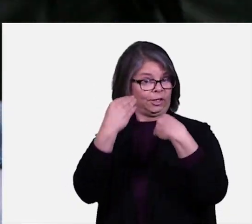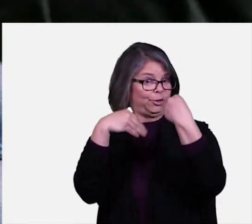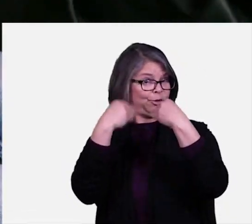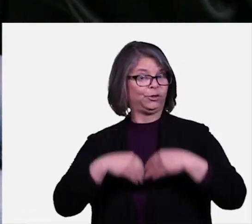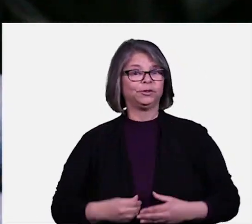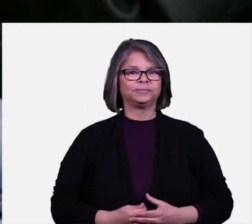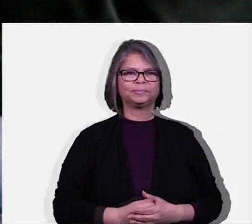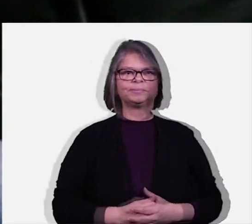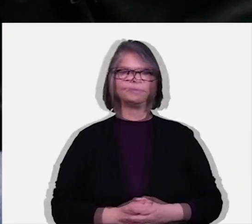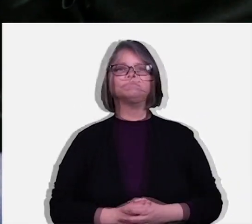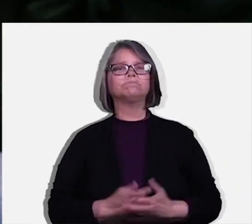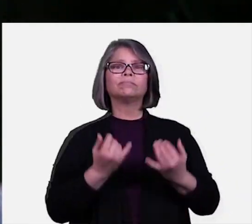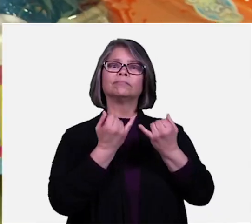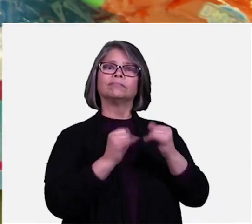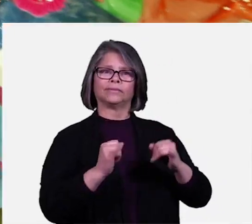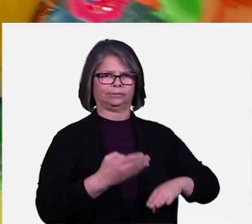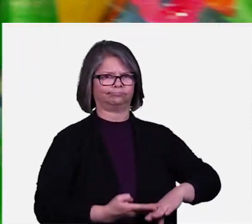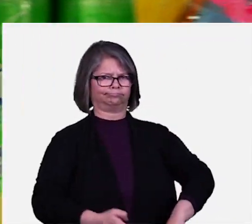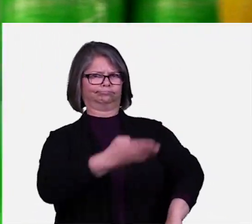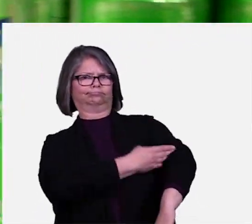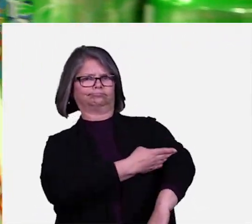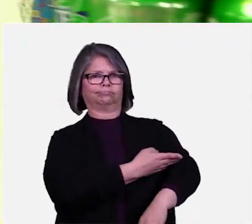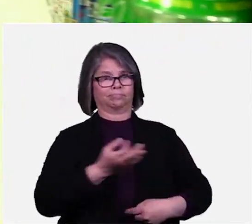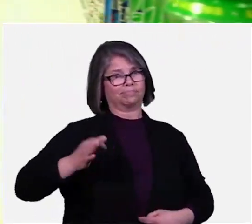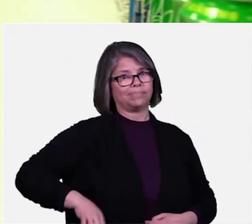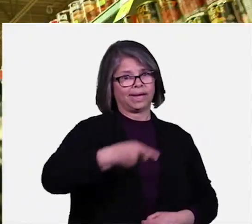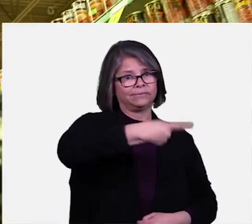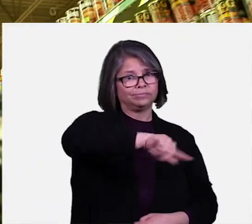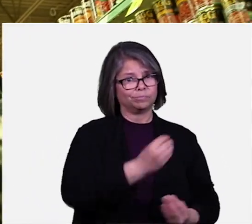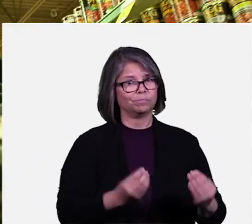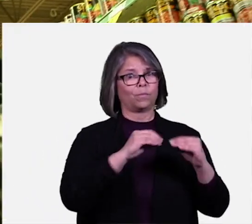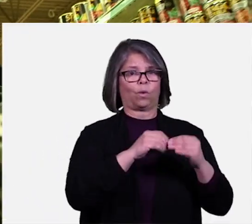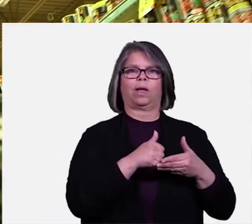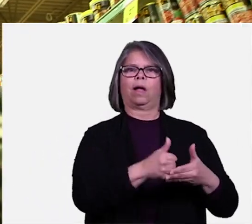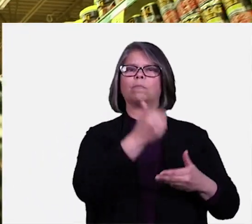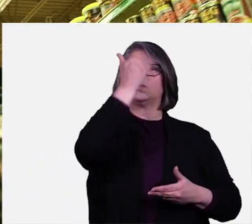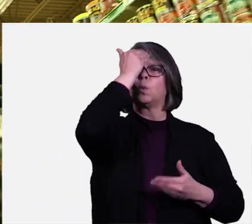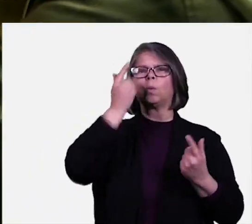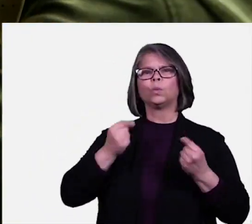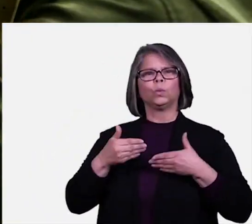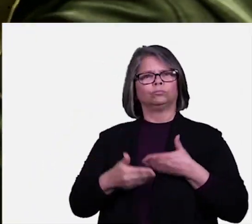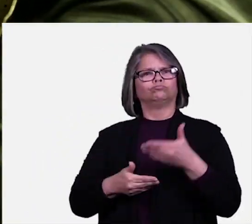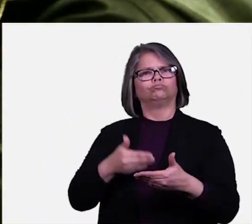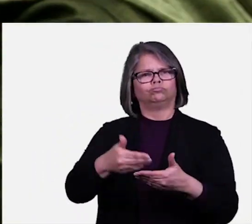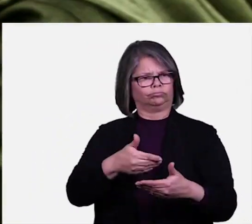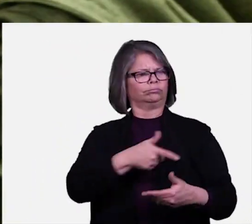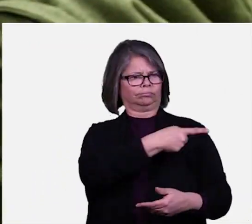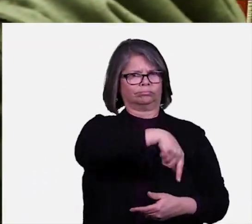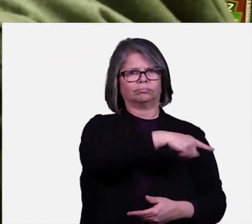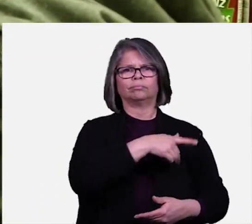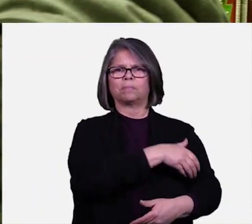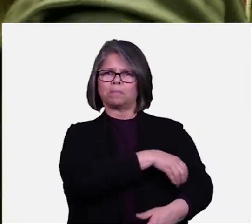make dinner. Helps them to reach a greater level of independence. So it helps them to know what the next step is. helps to empower